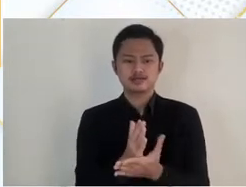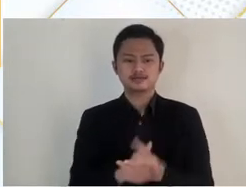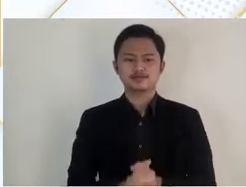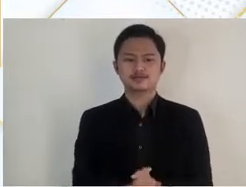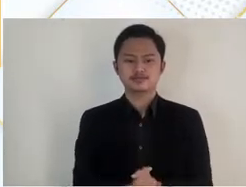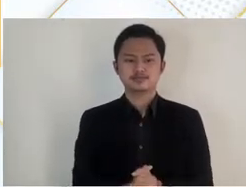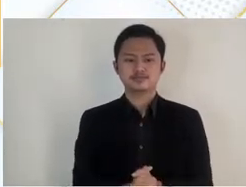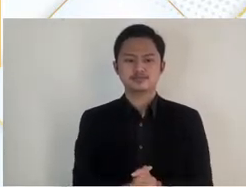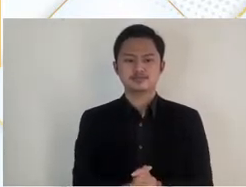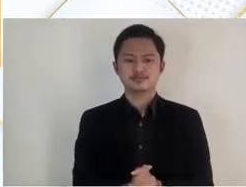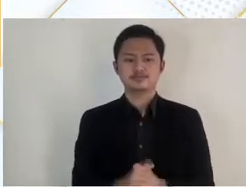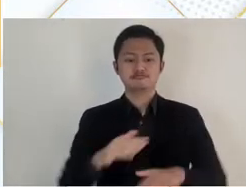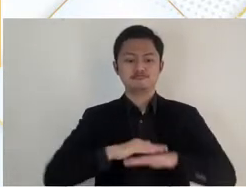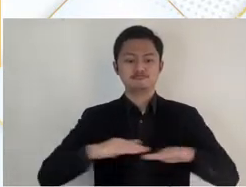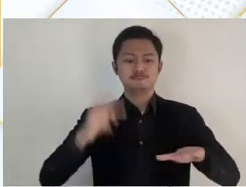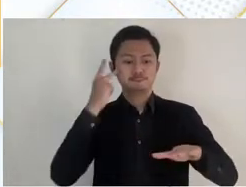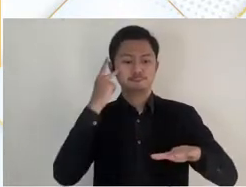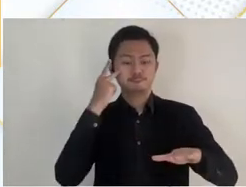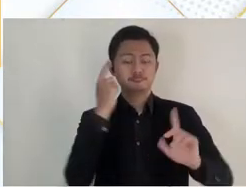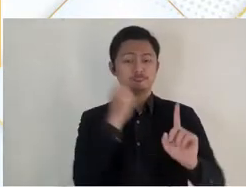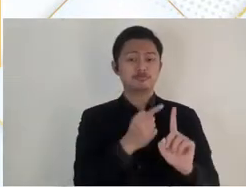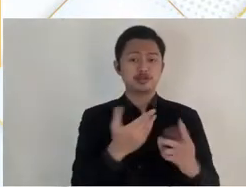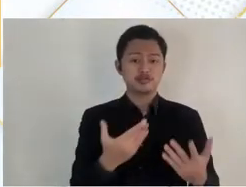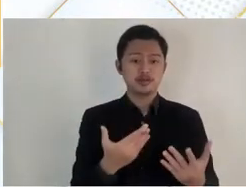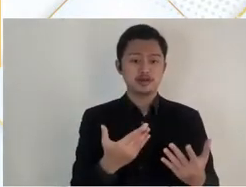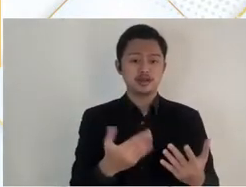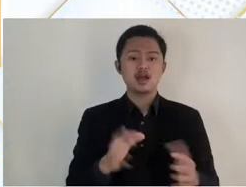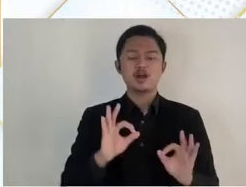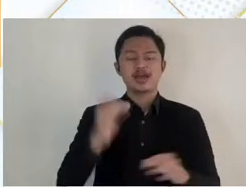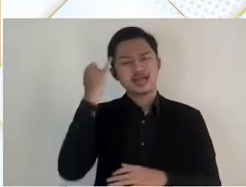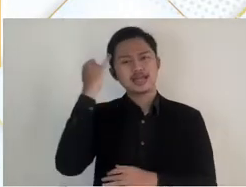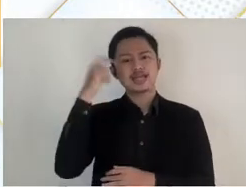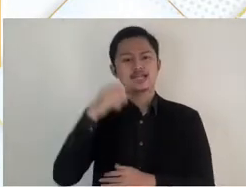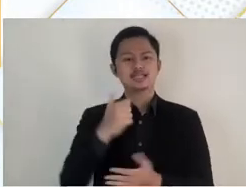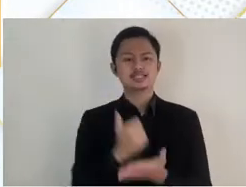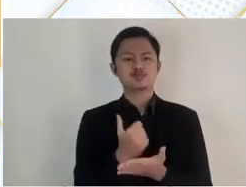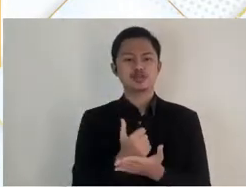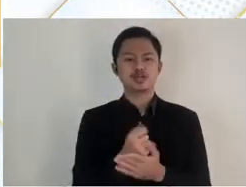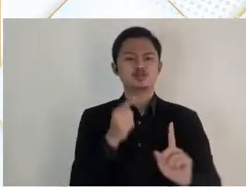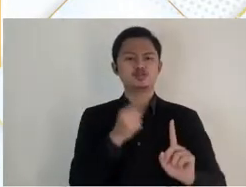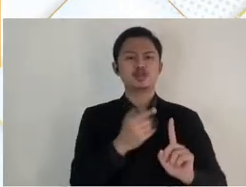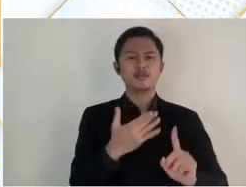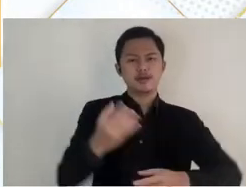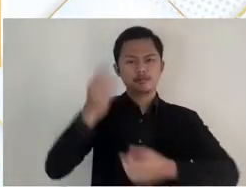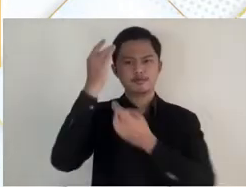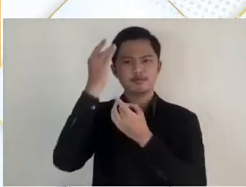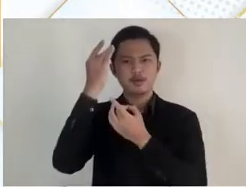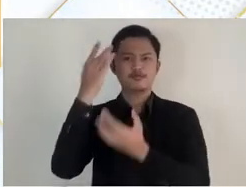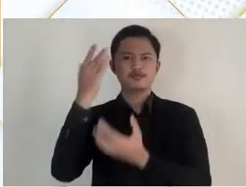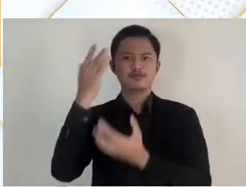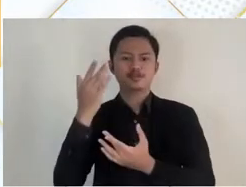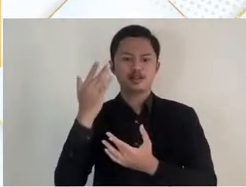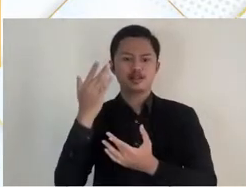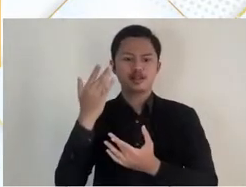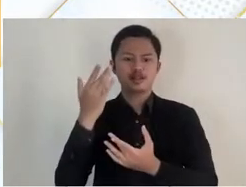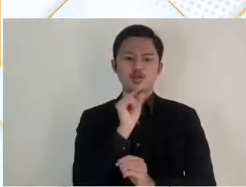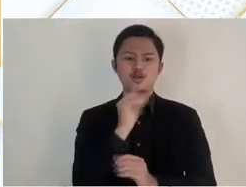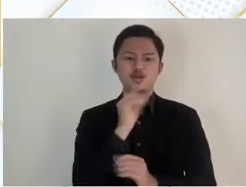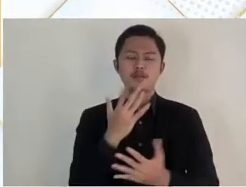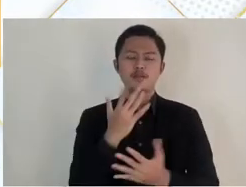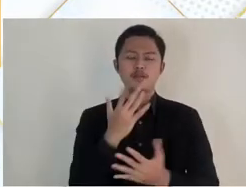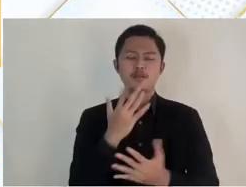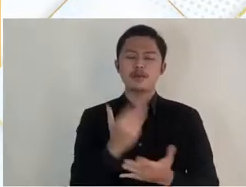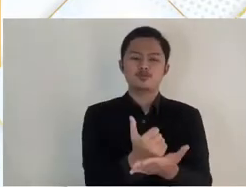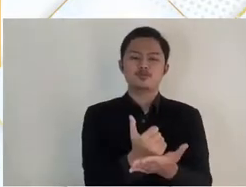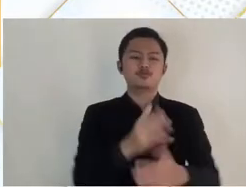does peacekeeping fit in with that? Well, if peacekeeping is to professionalize forces and to help change the culture